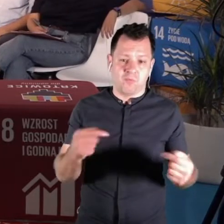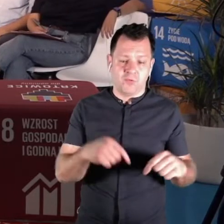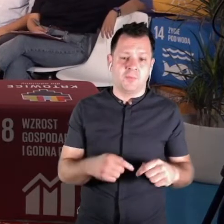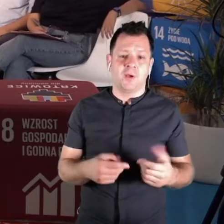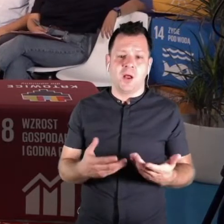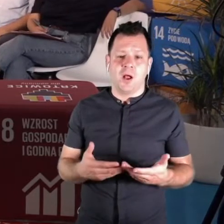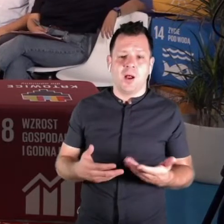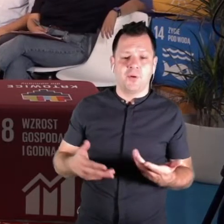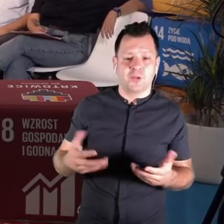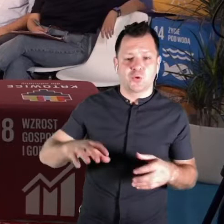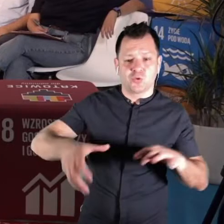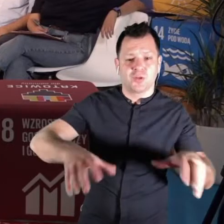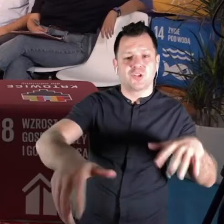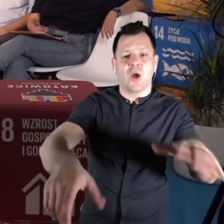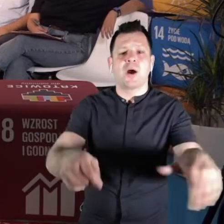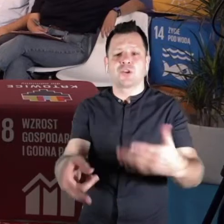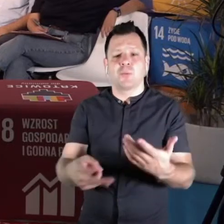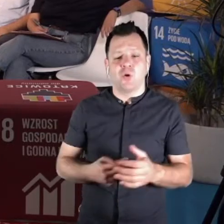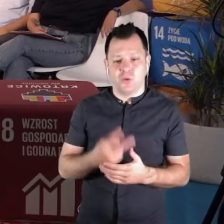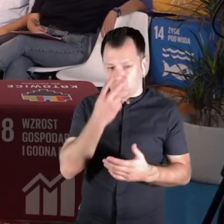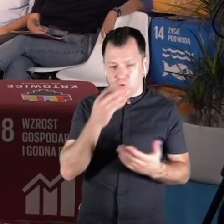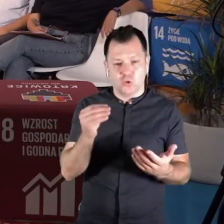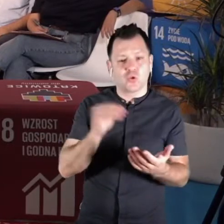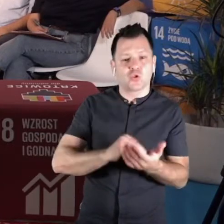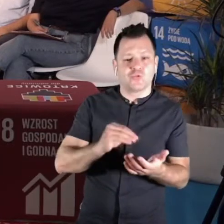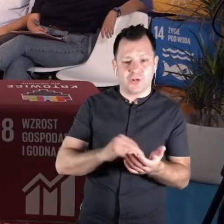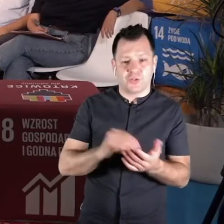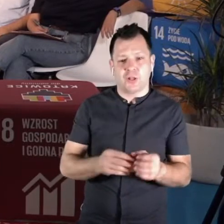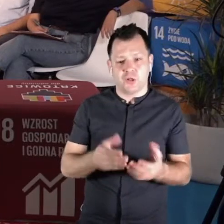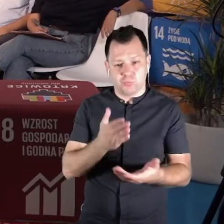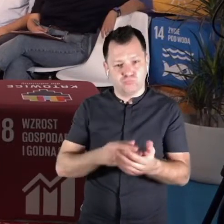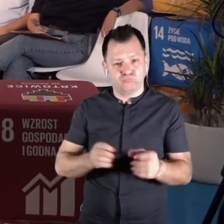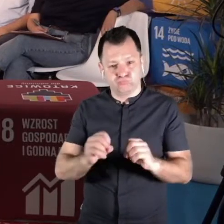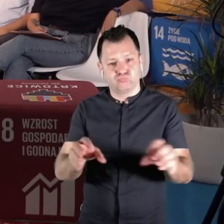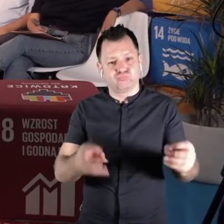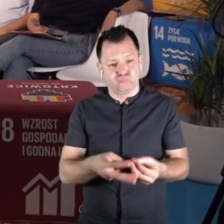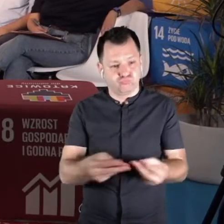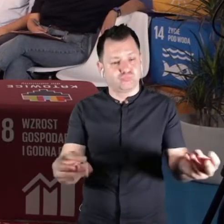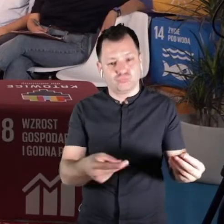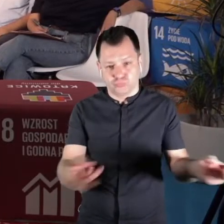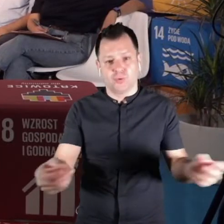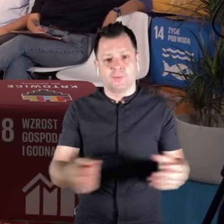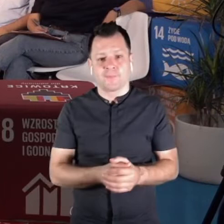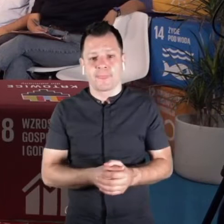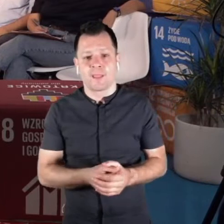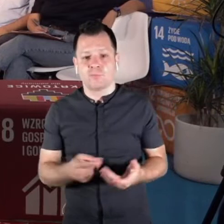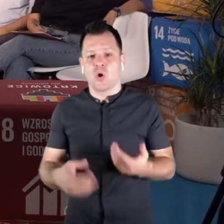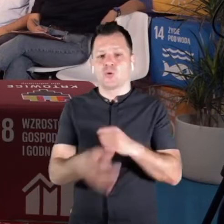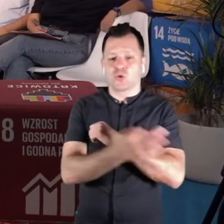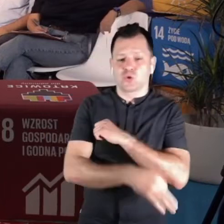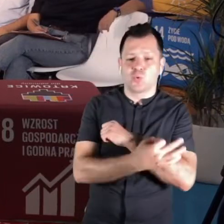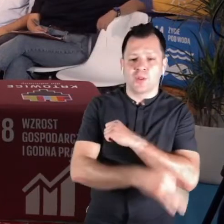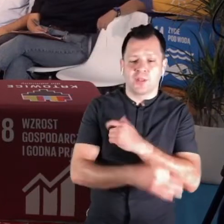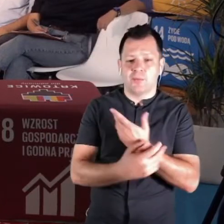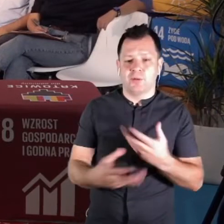We contact with some university experts, and then with help of the business, we create an offer, and yeah, this whole process